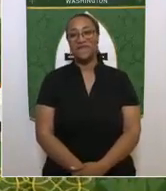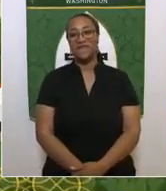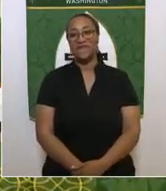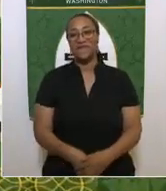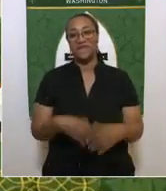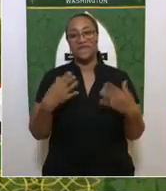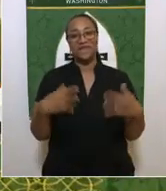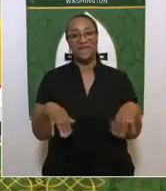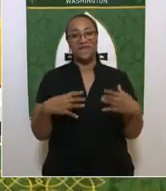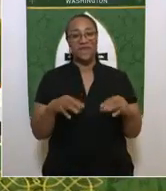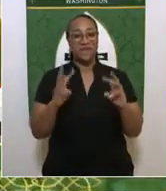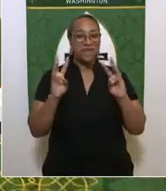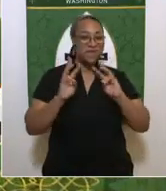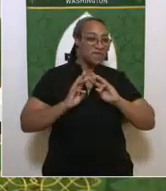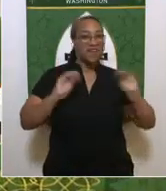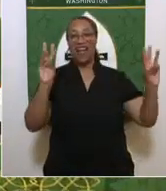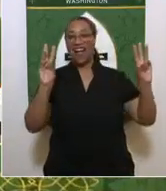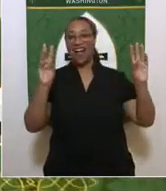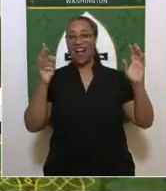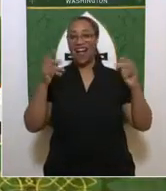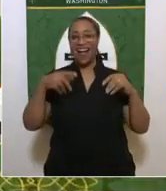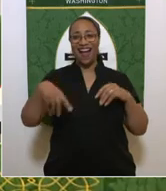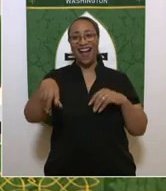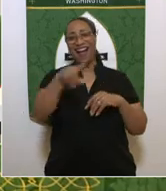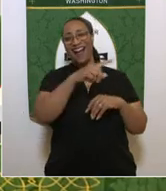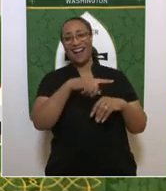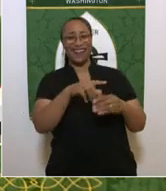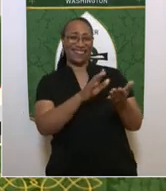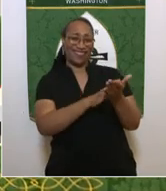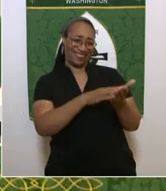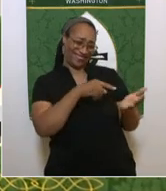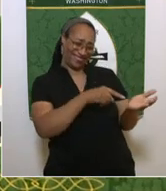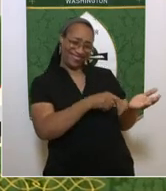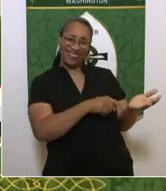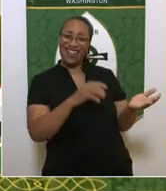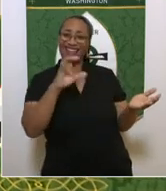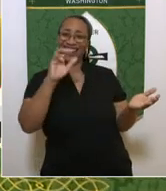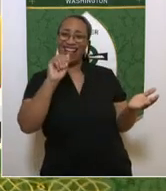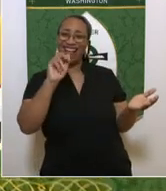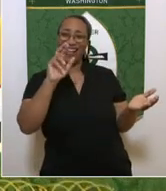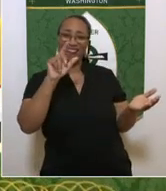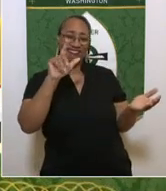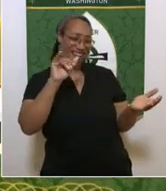Wow! Give Caroline a big round of applause.